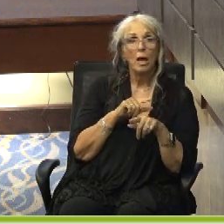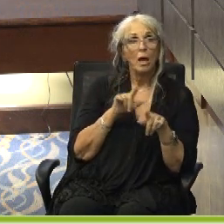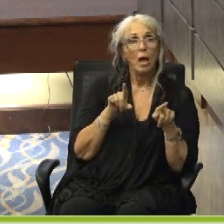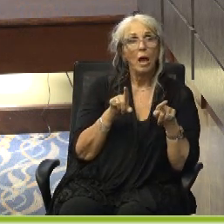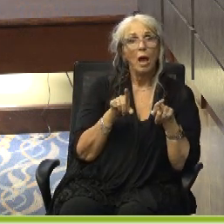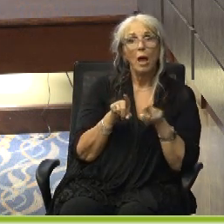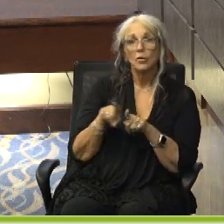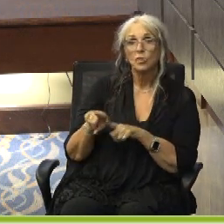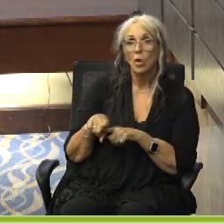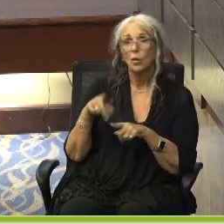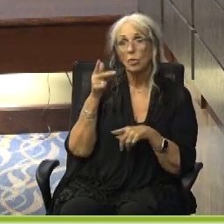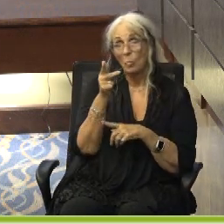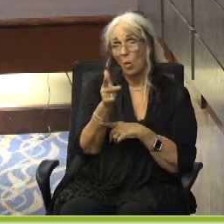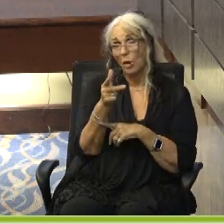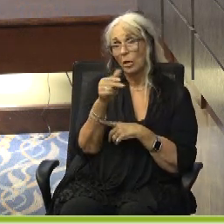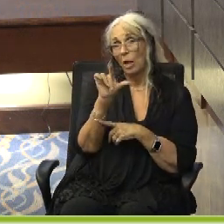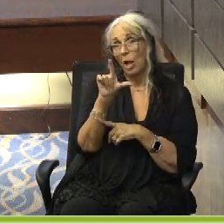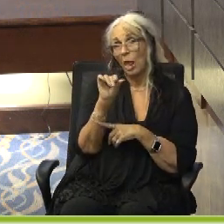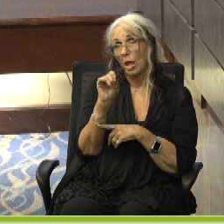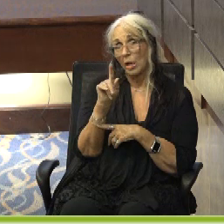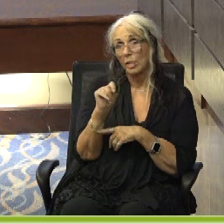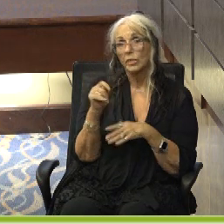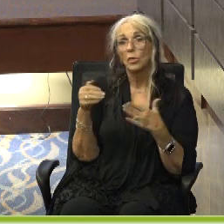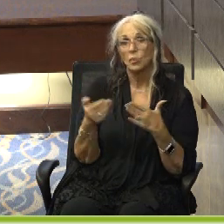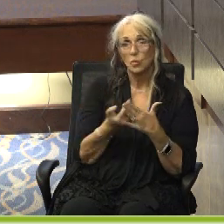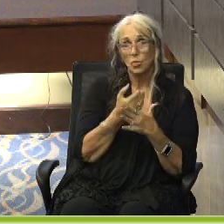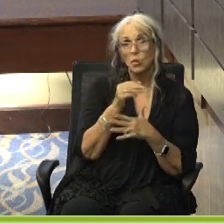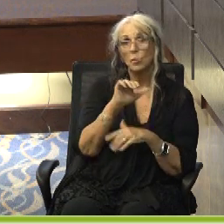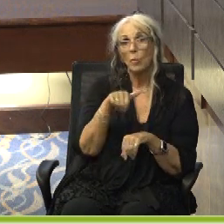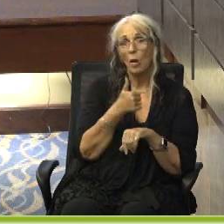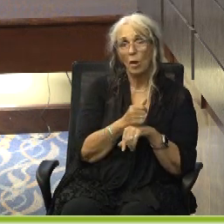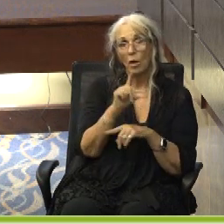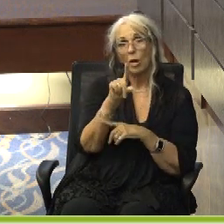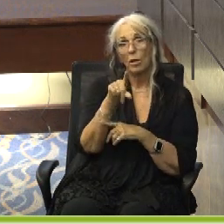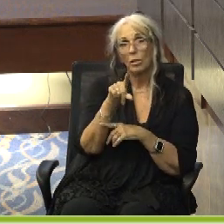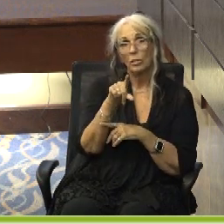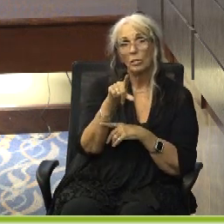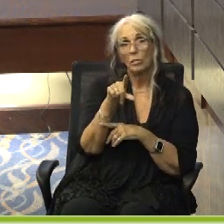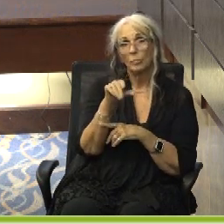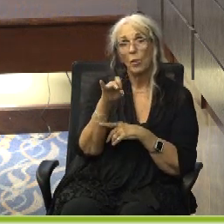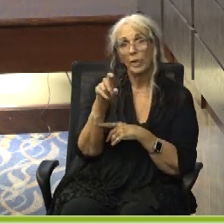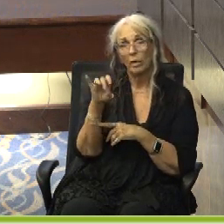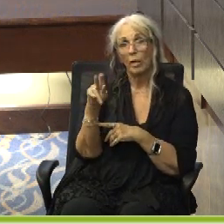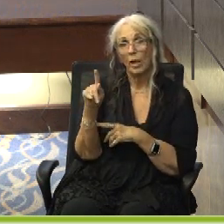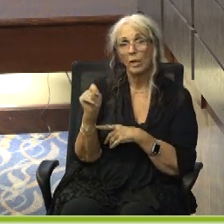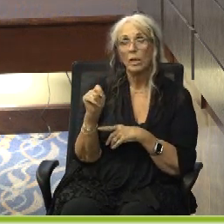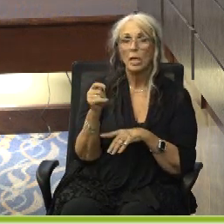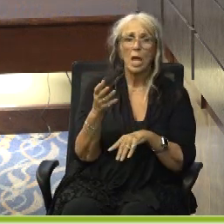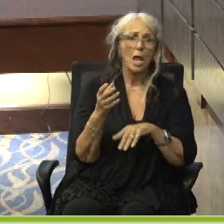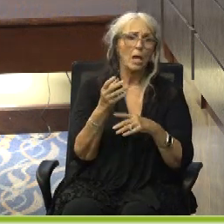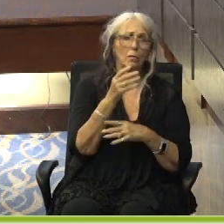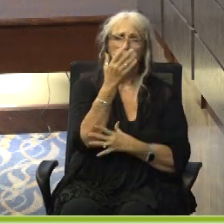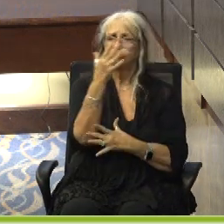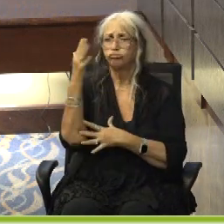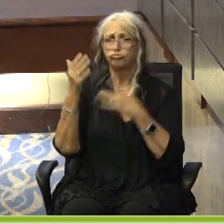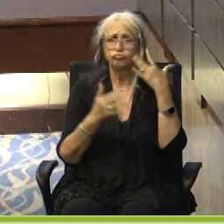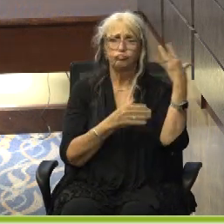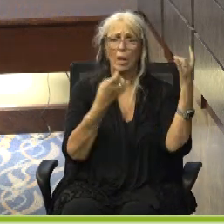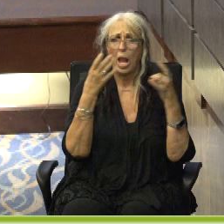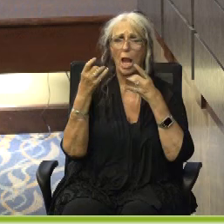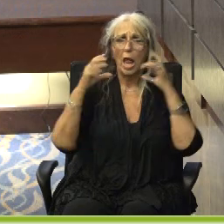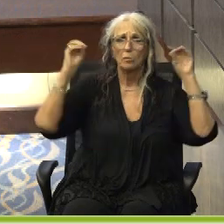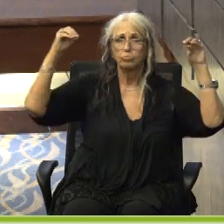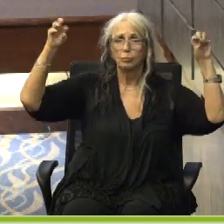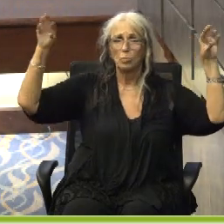revitalize the parking lot. They will put in new parking lot. They will put in new sidewalks, landscaping, lighting. The project will also